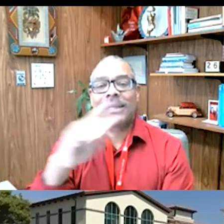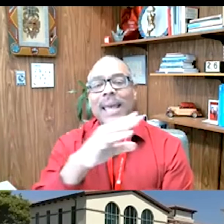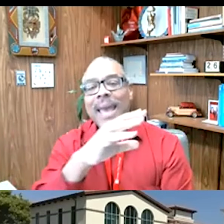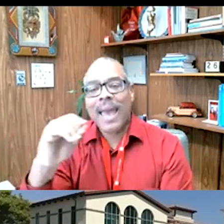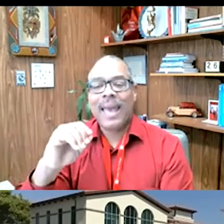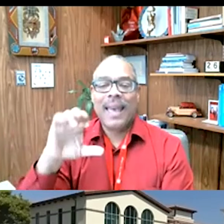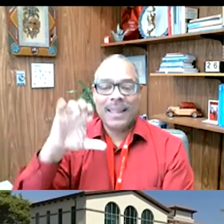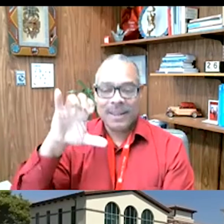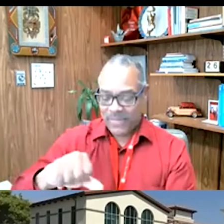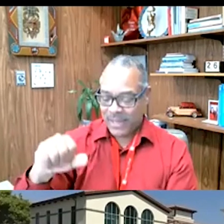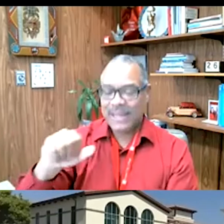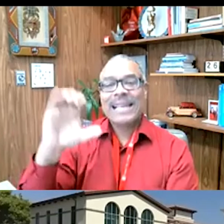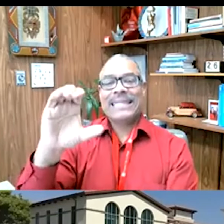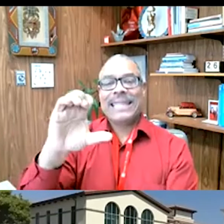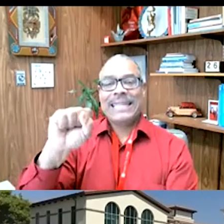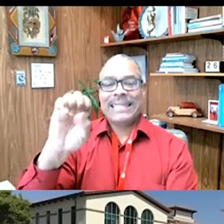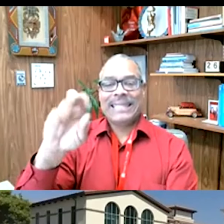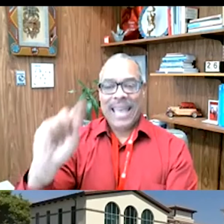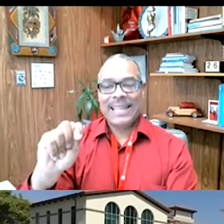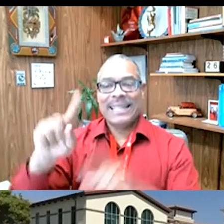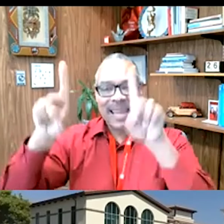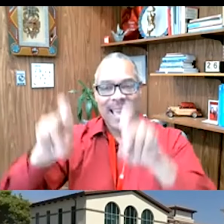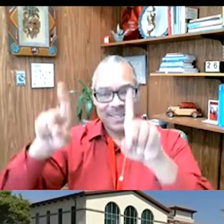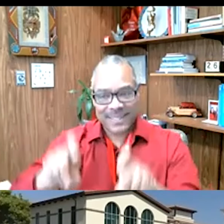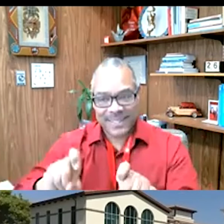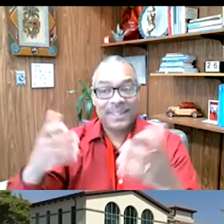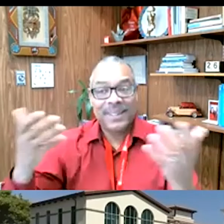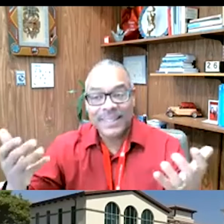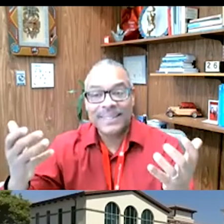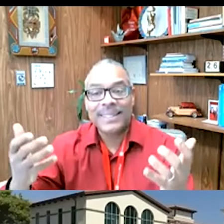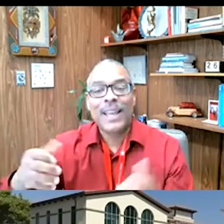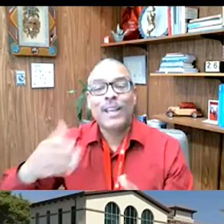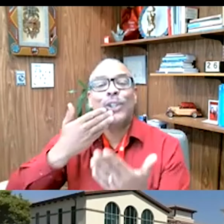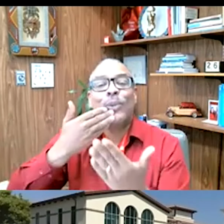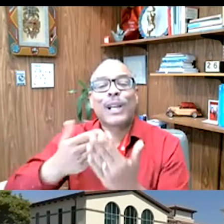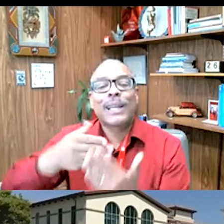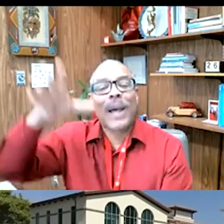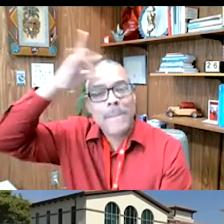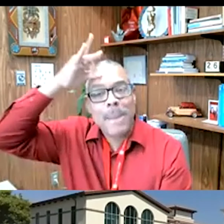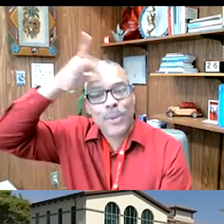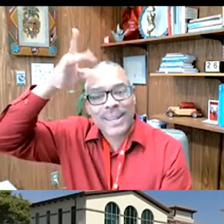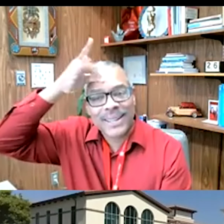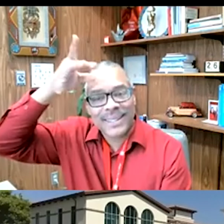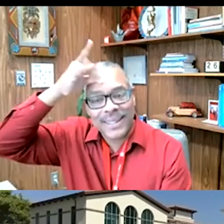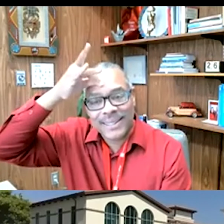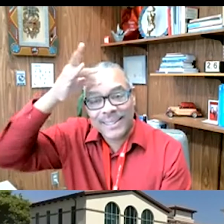algebra to pass the CBEST test and the CSAT test,